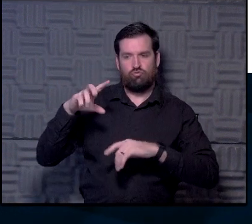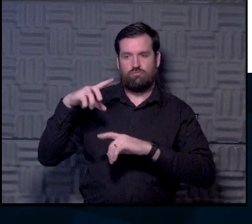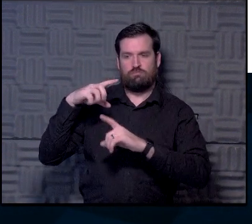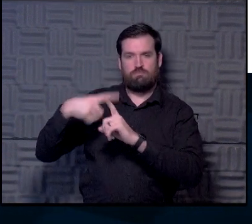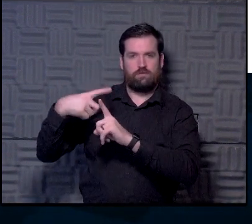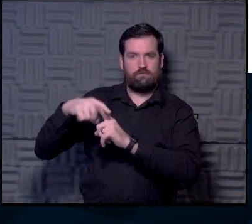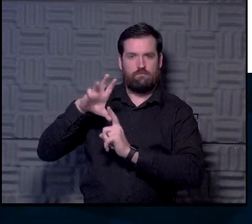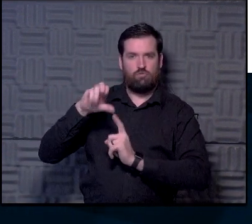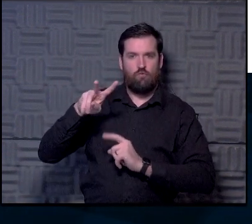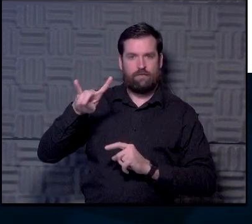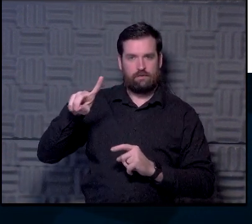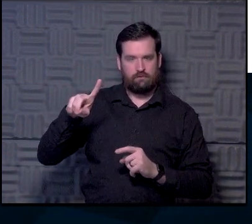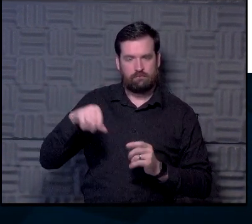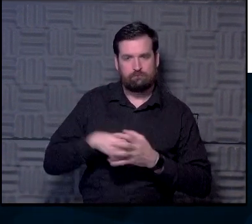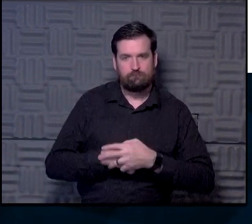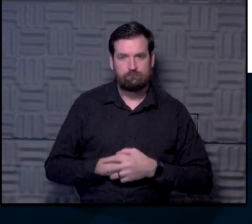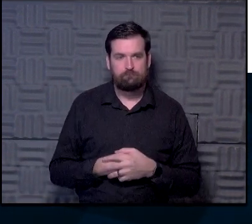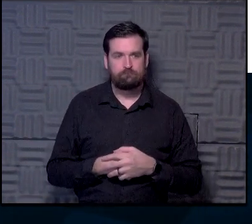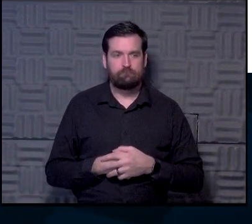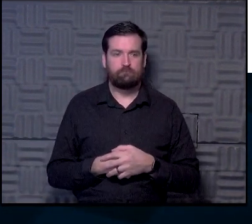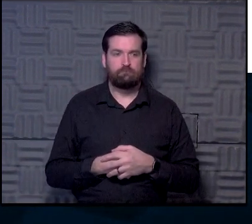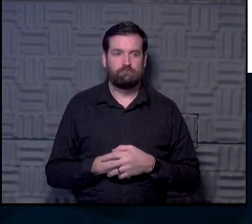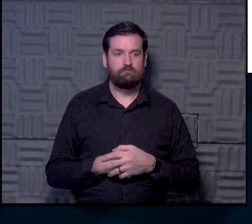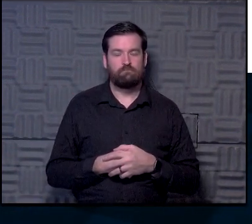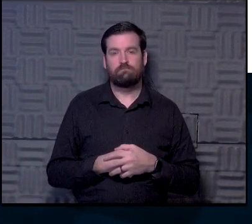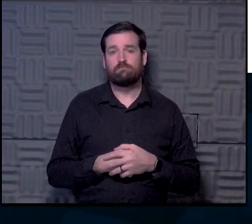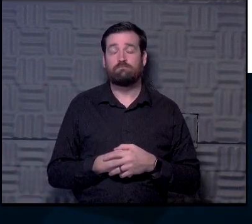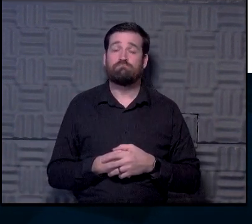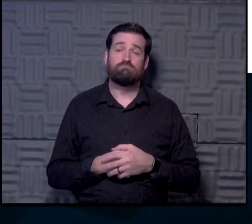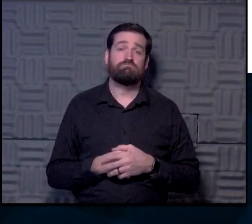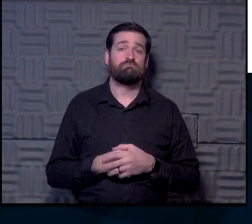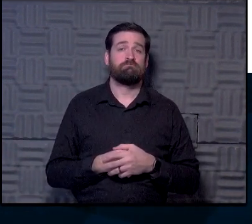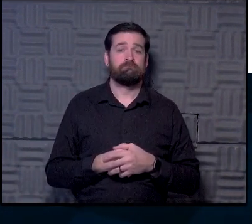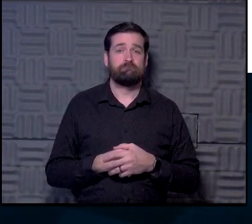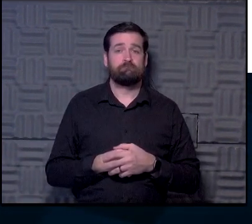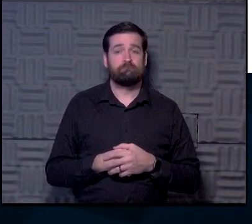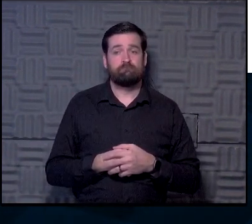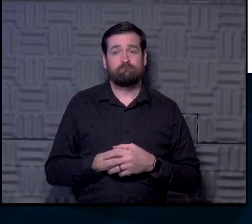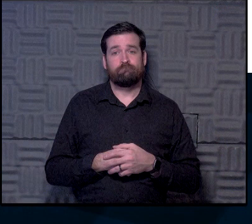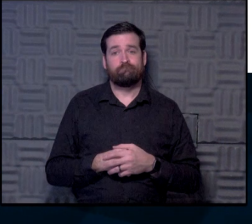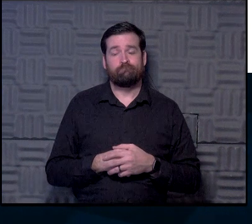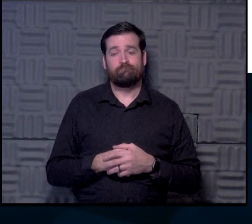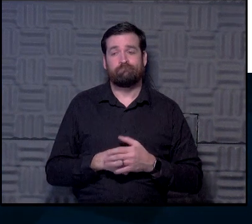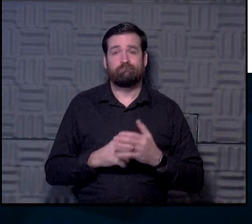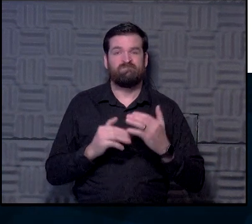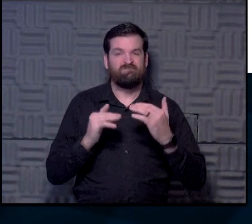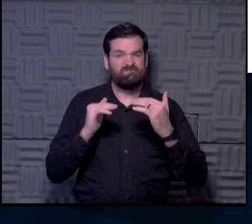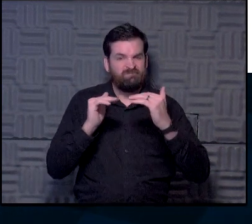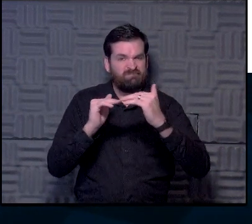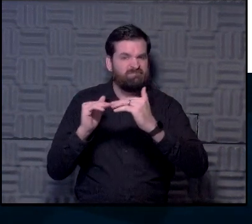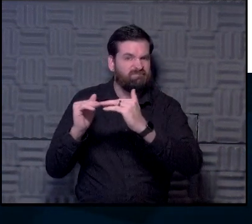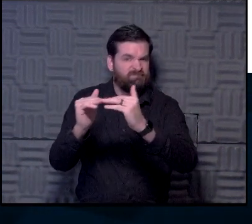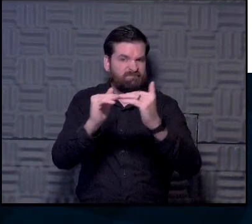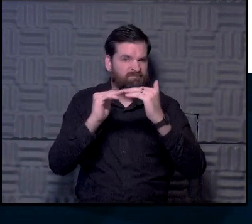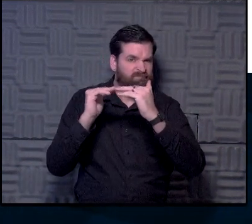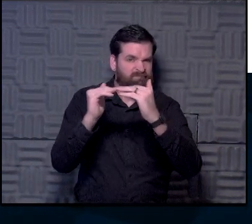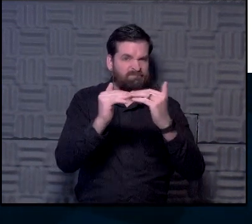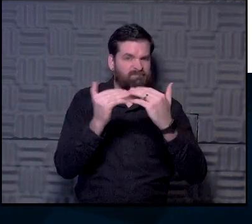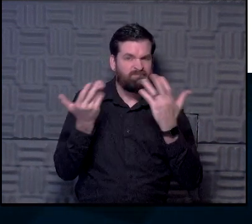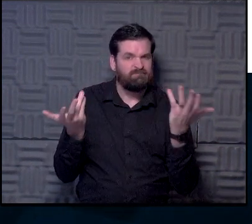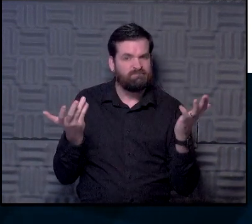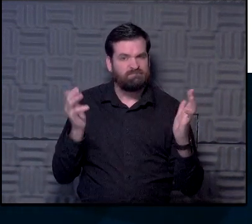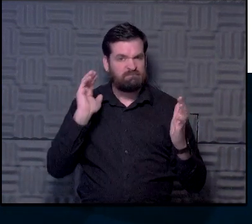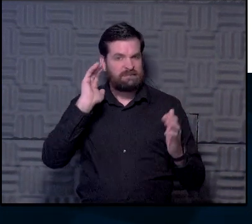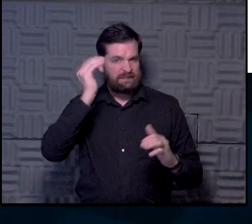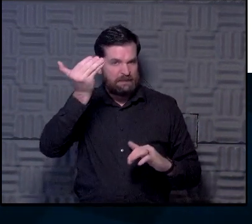positivity rate. And it looks like there's a decent amount of equality, as at least, or equity